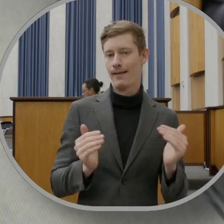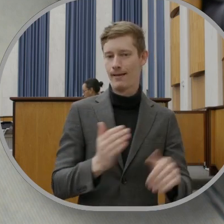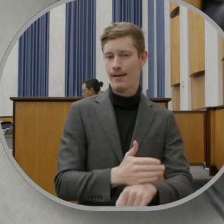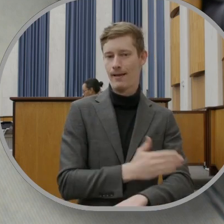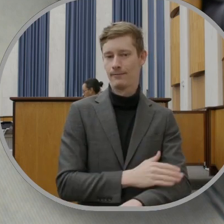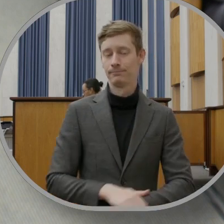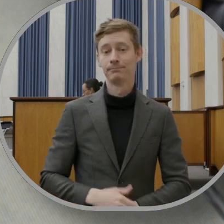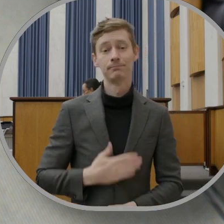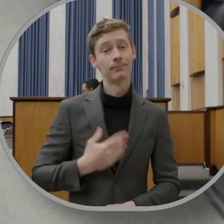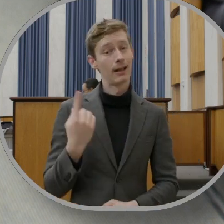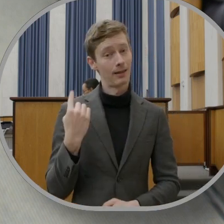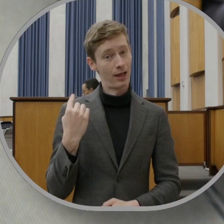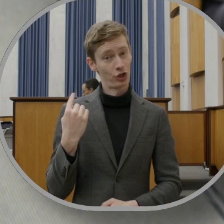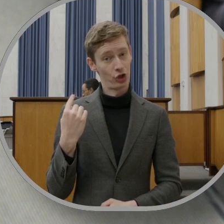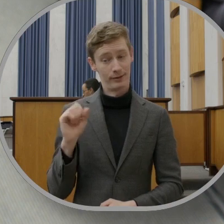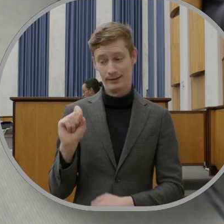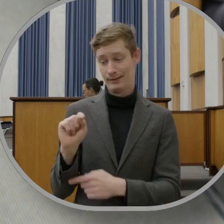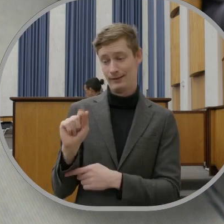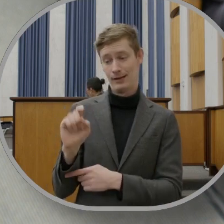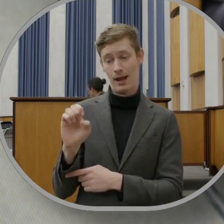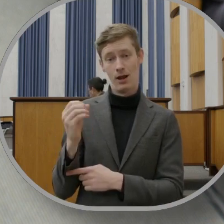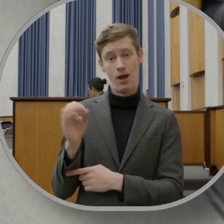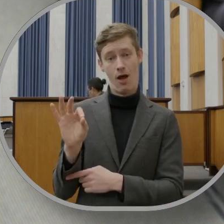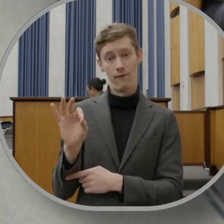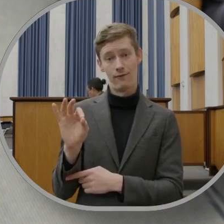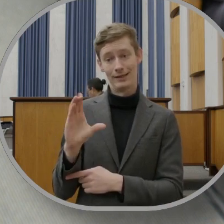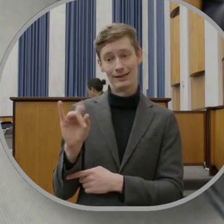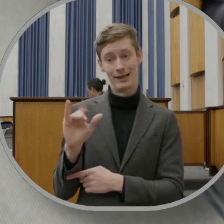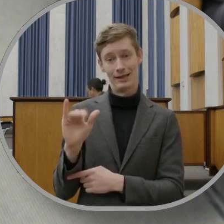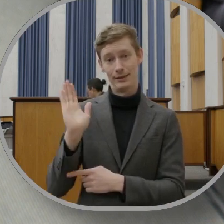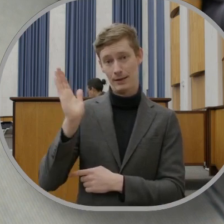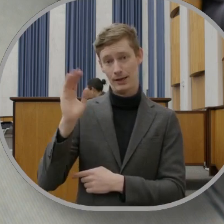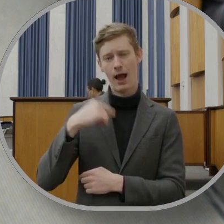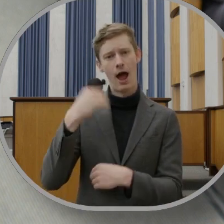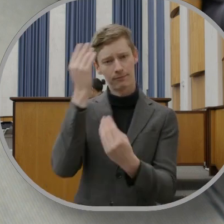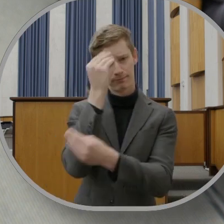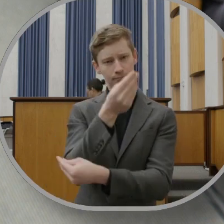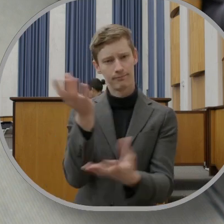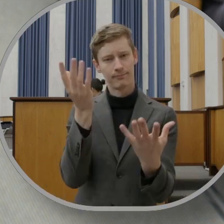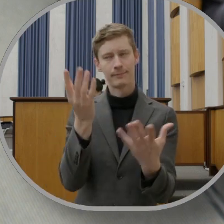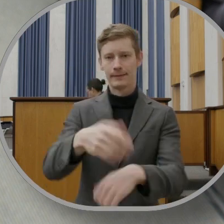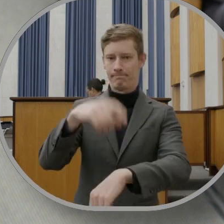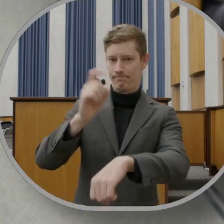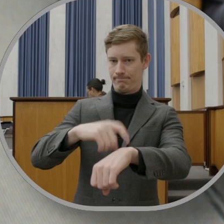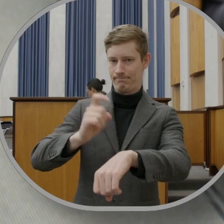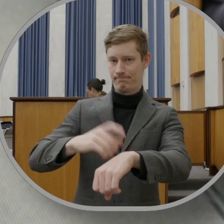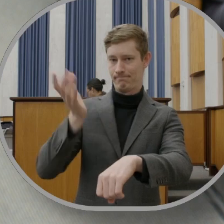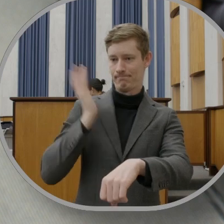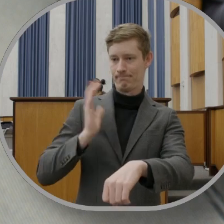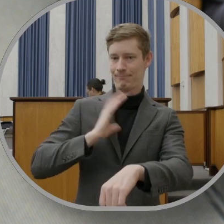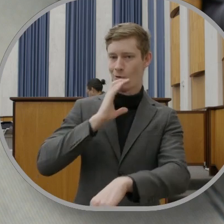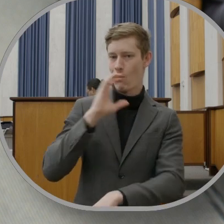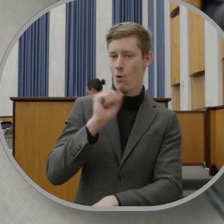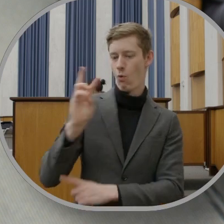State of the City speech, I announced that it was time for the former Washington football team facility on Lee